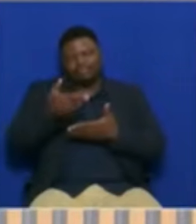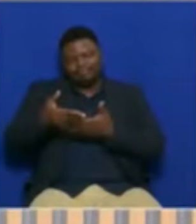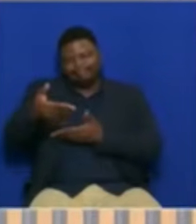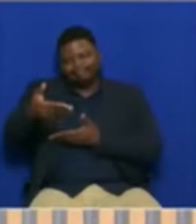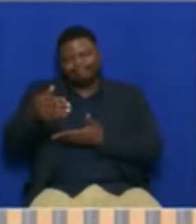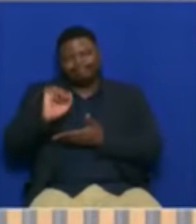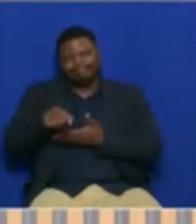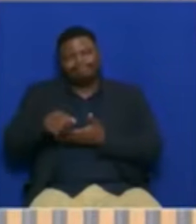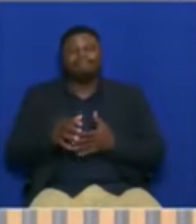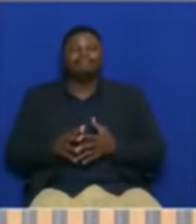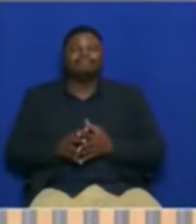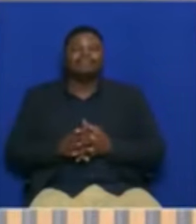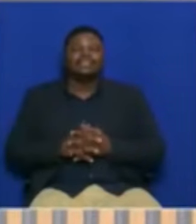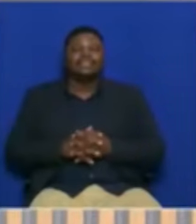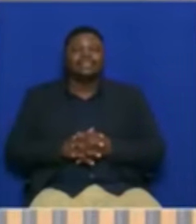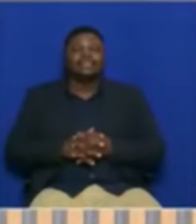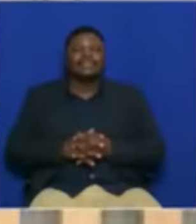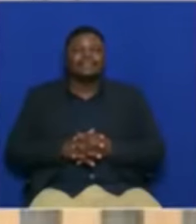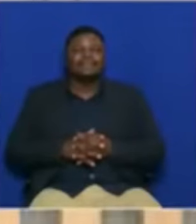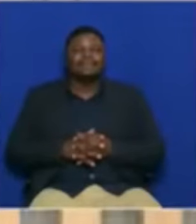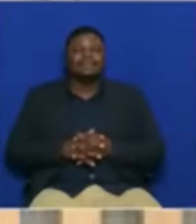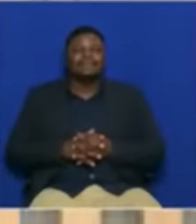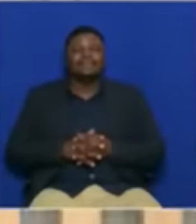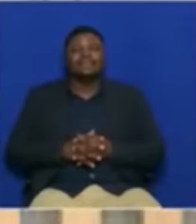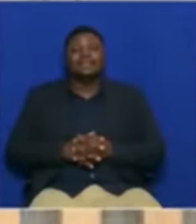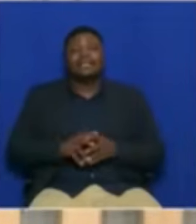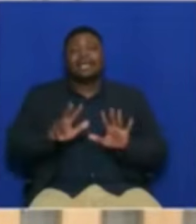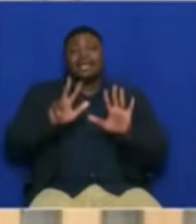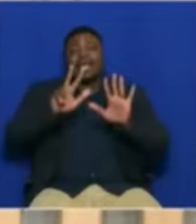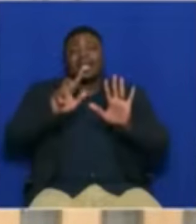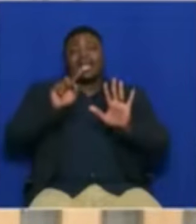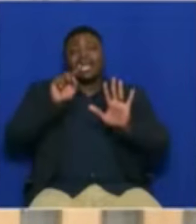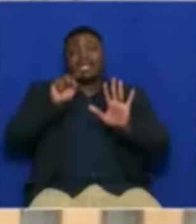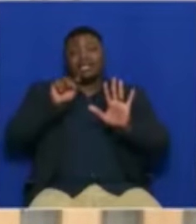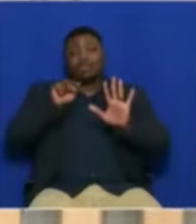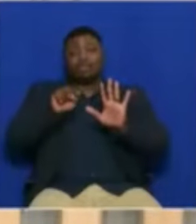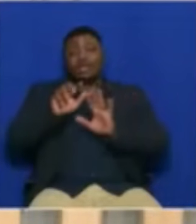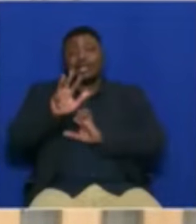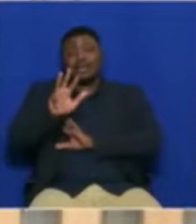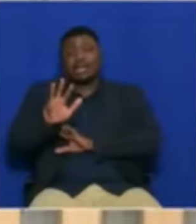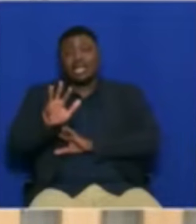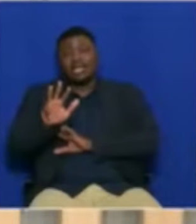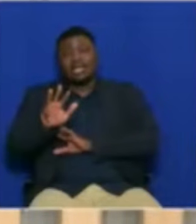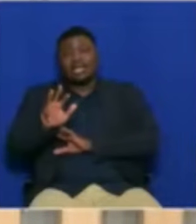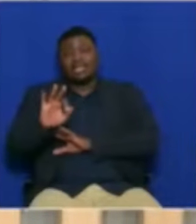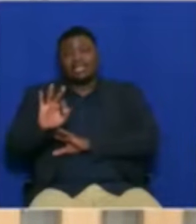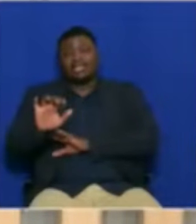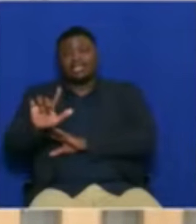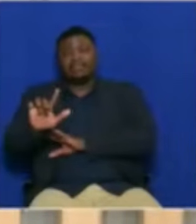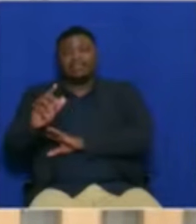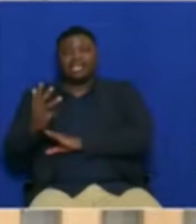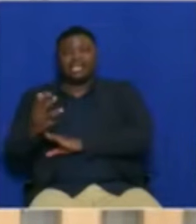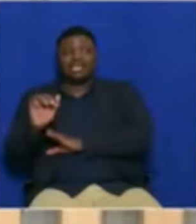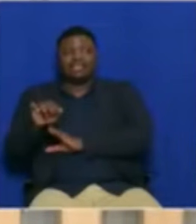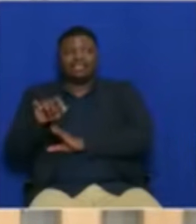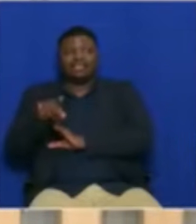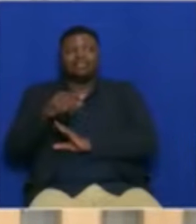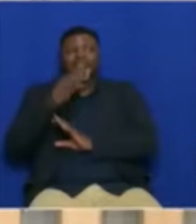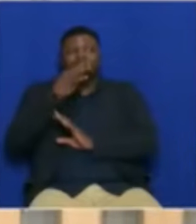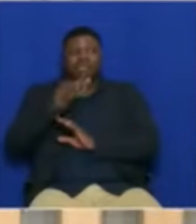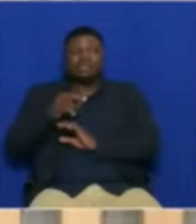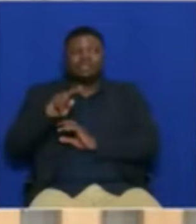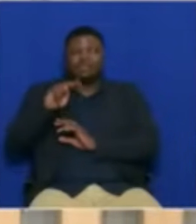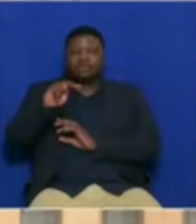At 8.9 to 379, you say Ngube compiled a letter wherein she represented that Mukwele had applied